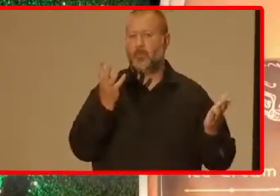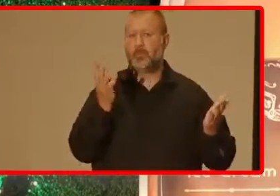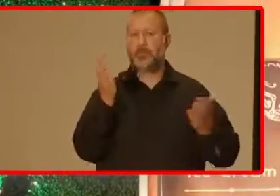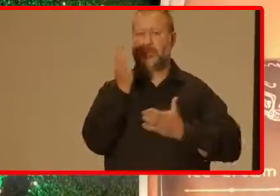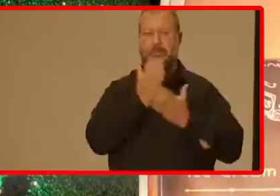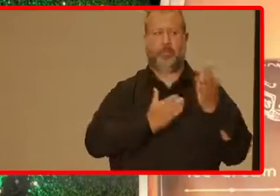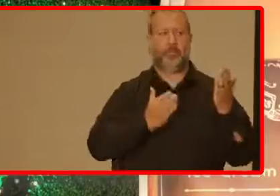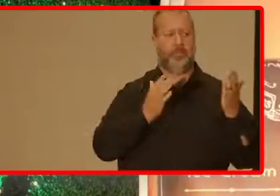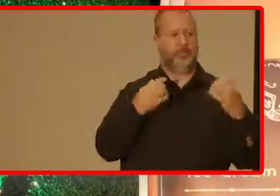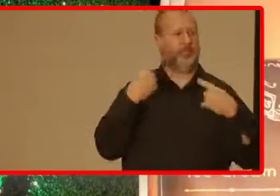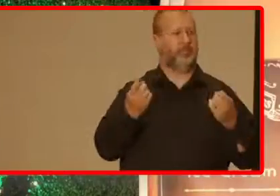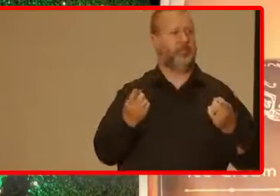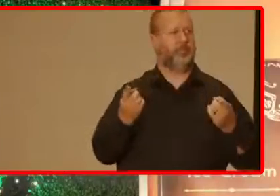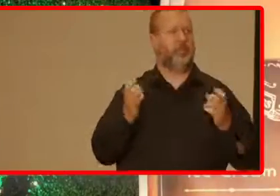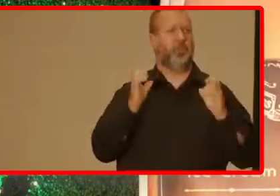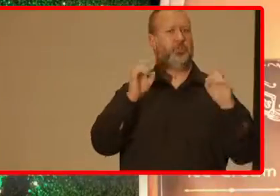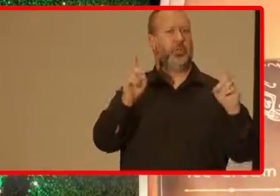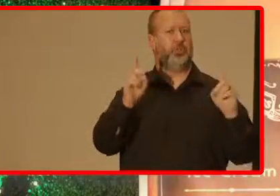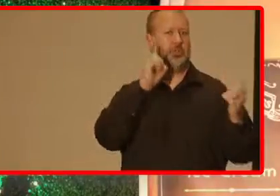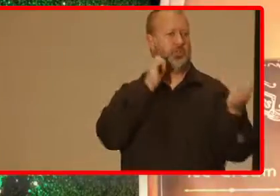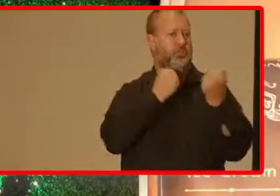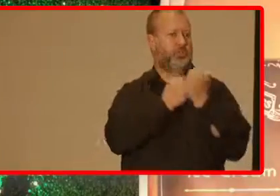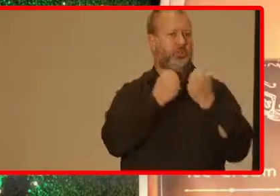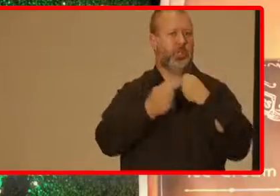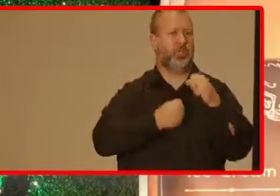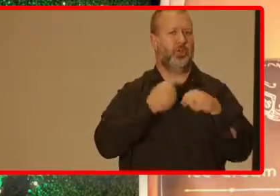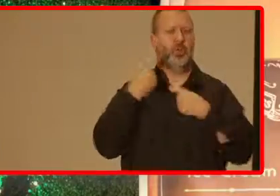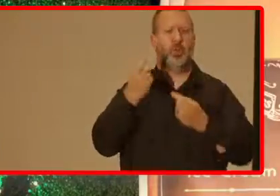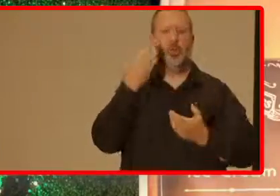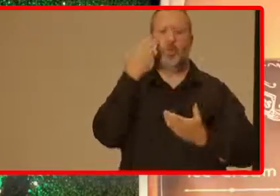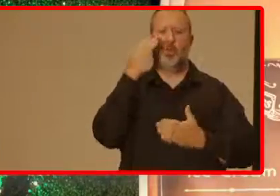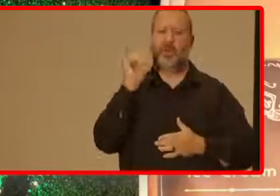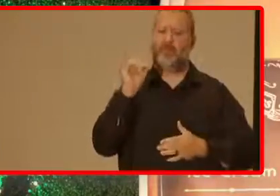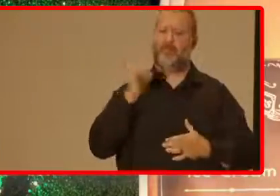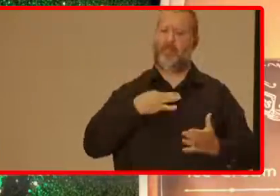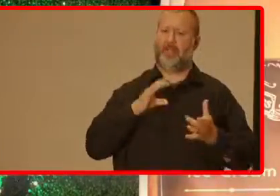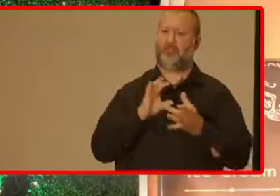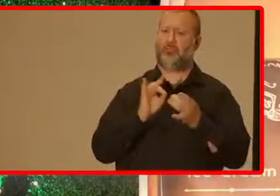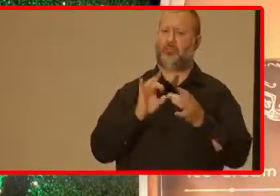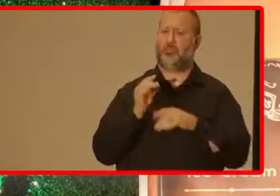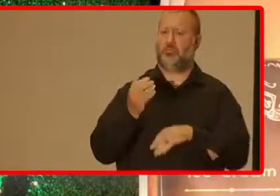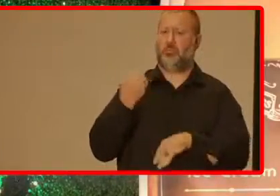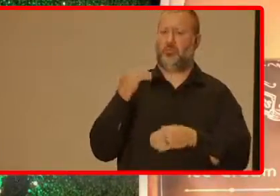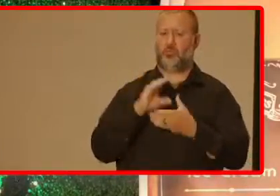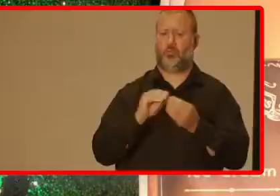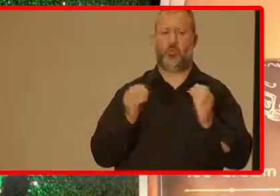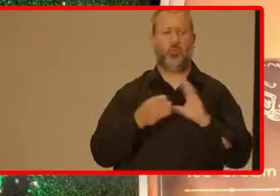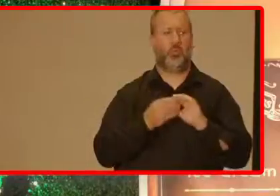somebody that's been the Chancellor of Education for the past couple of years, and I don't know if I've ever shared this, Lori, with you or the team or the families